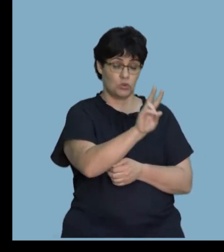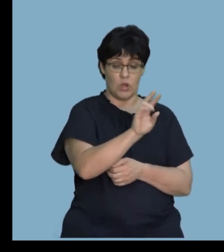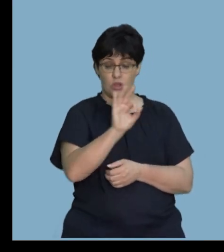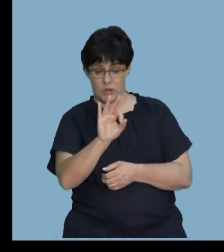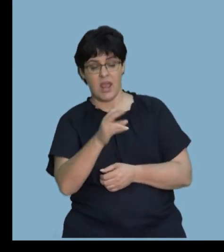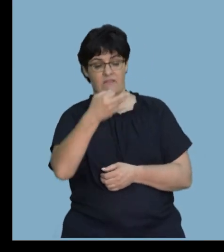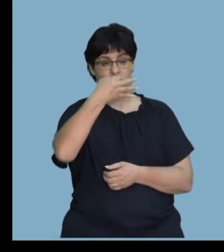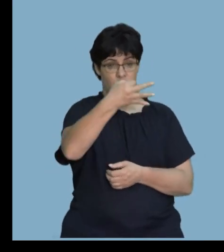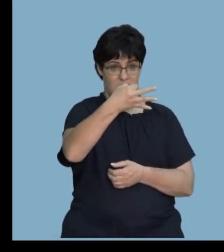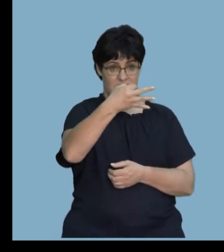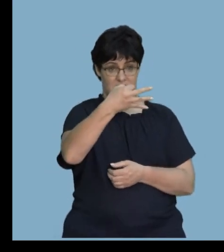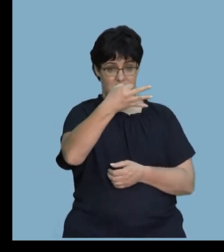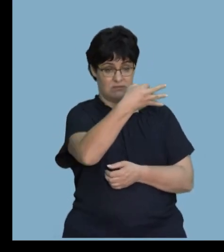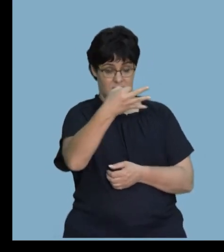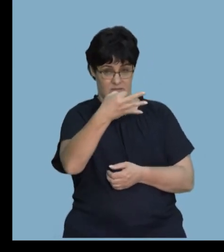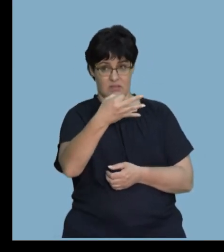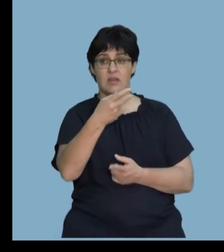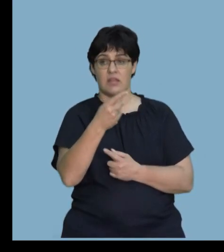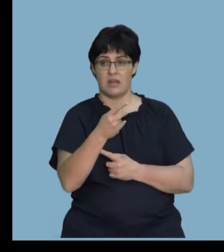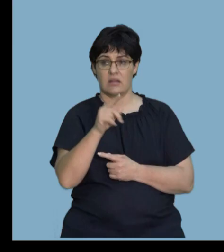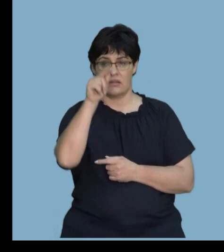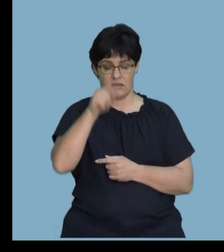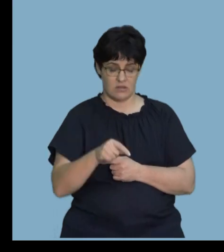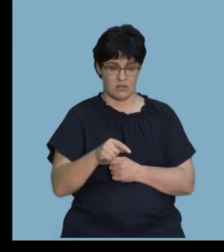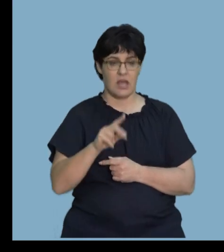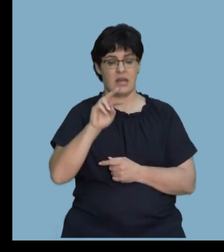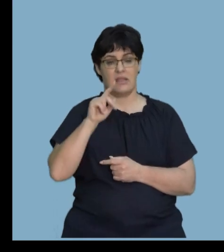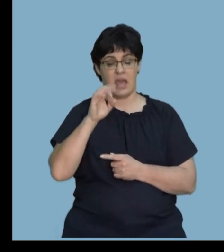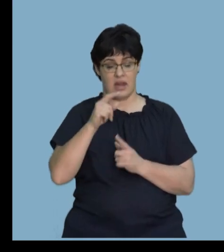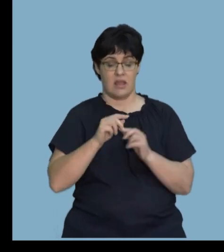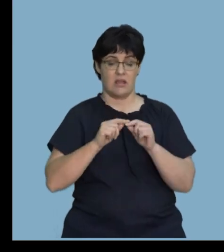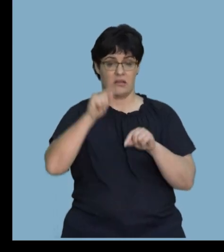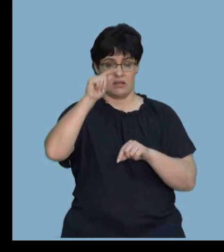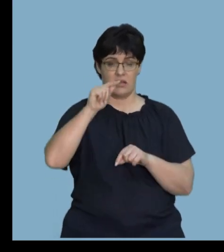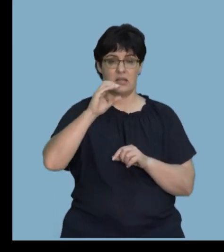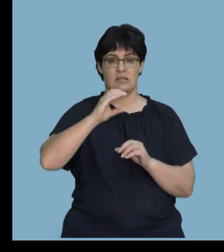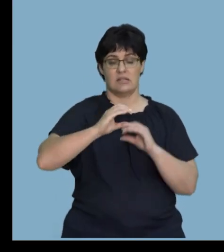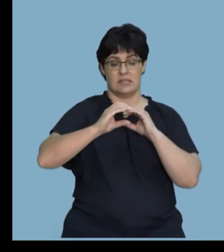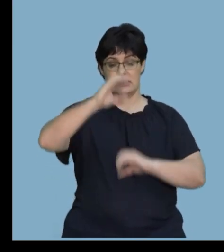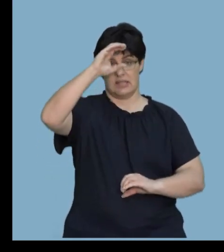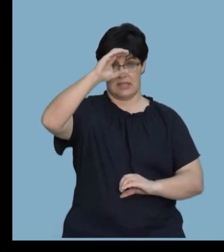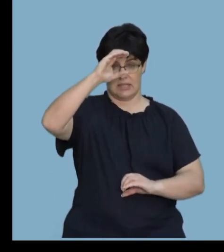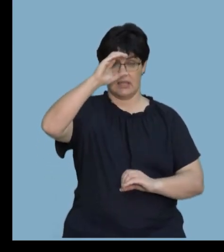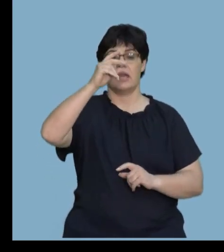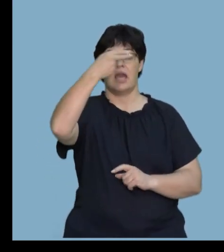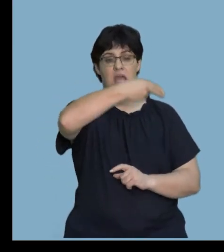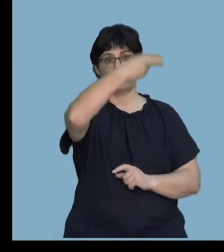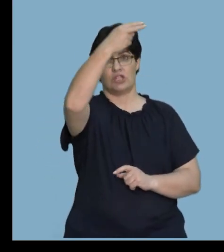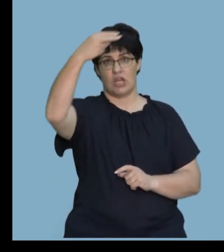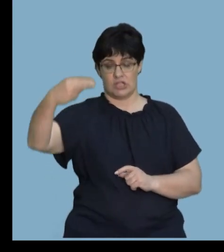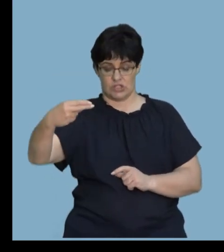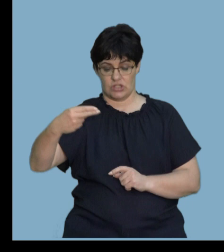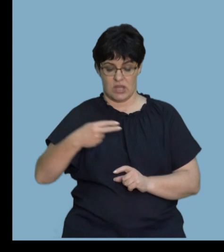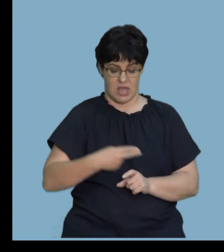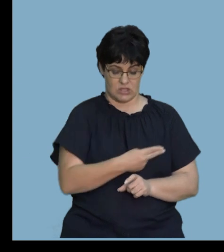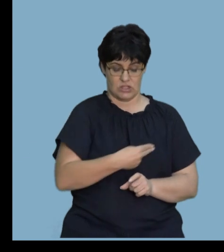number 4, we've got 2 methyl groups, okay, as substituents or branches, as you'd refer to it, okay, just